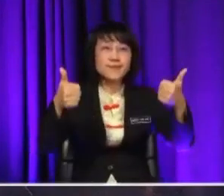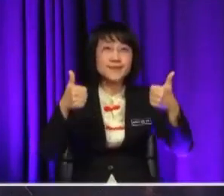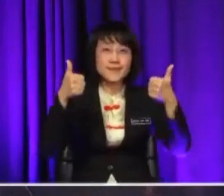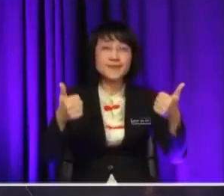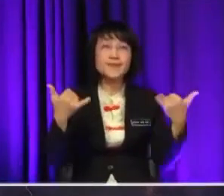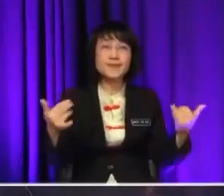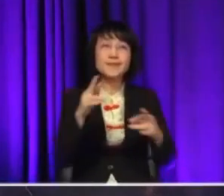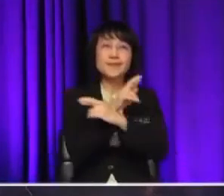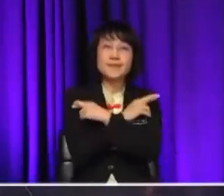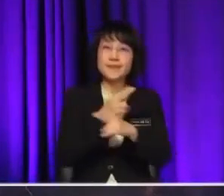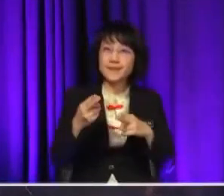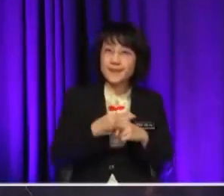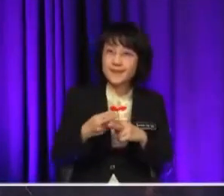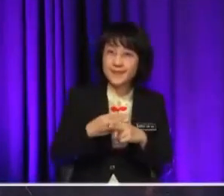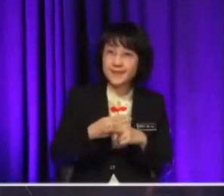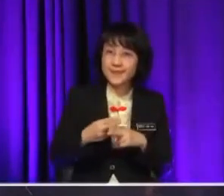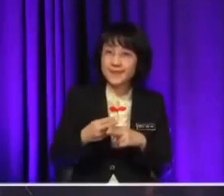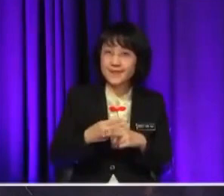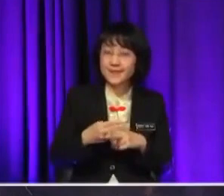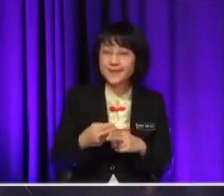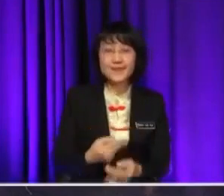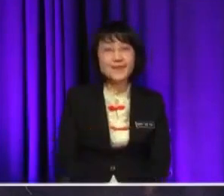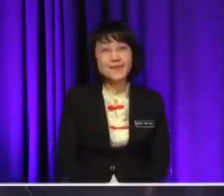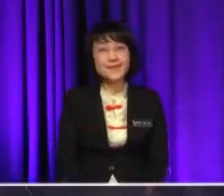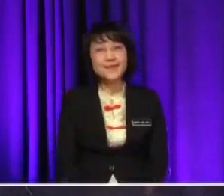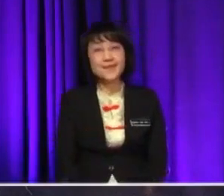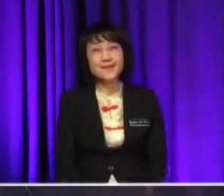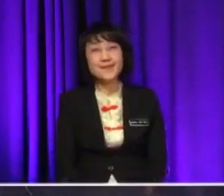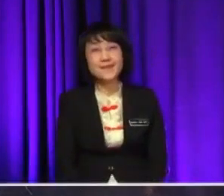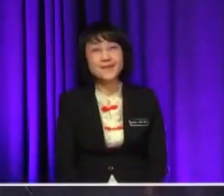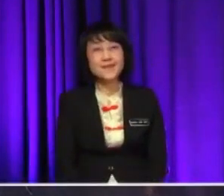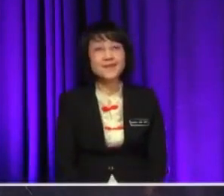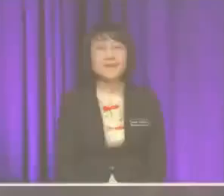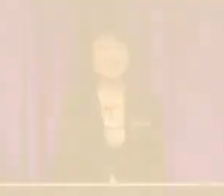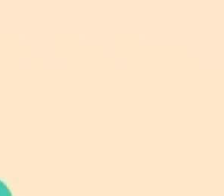short break? Back to you after this on Upper Form on DidikTV KPM.